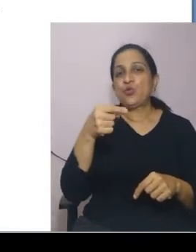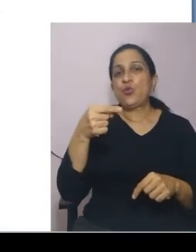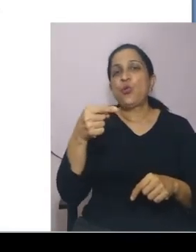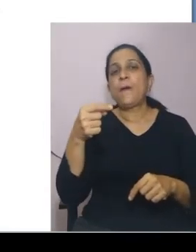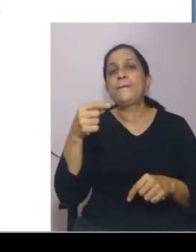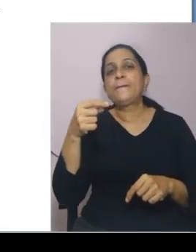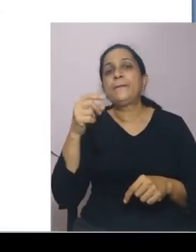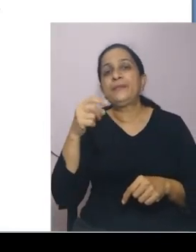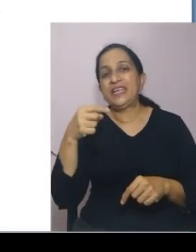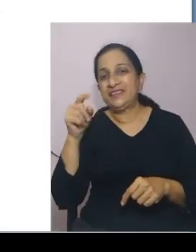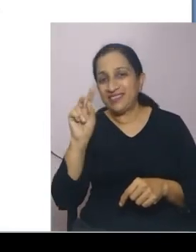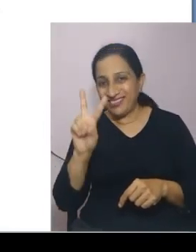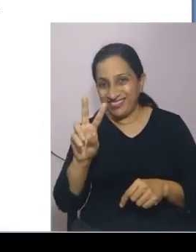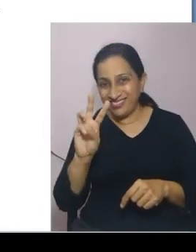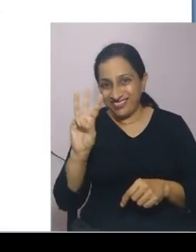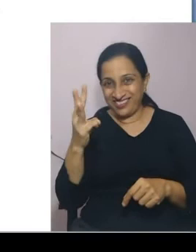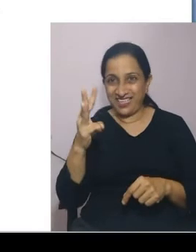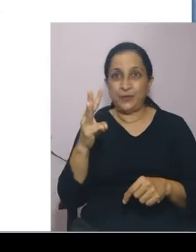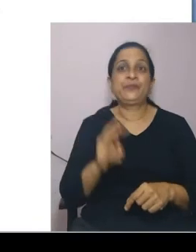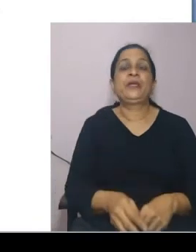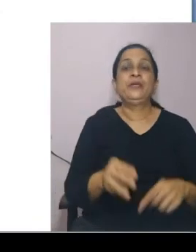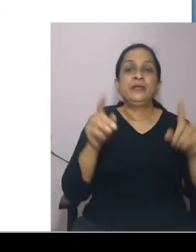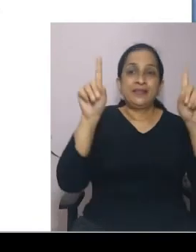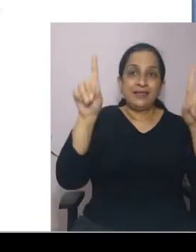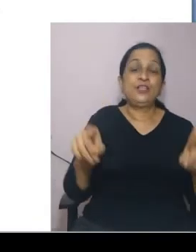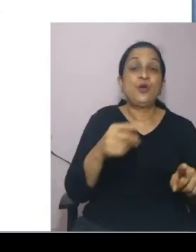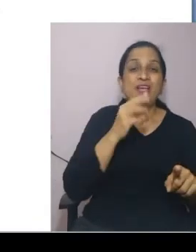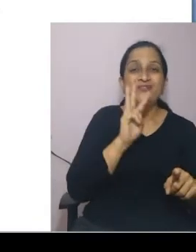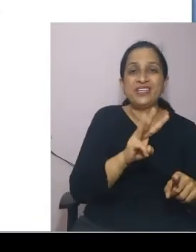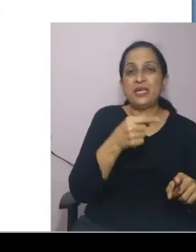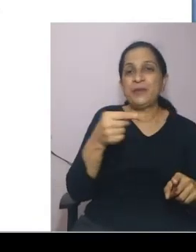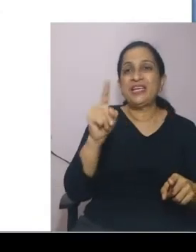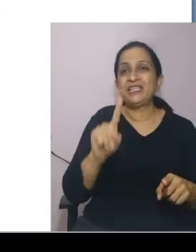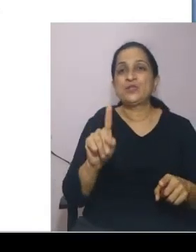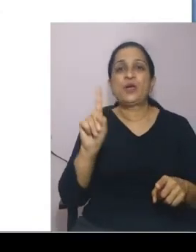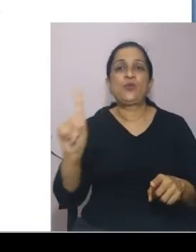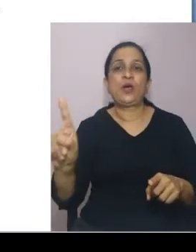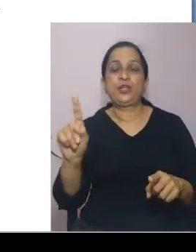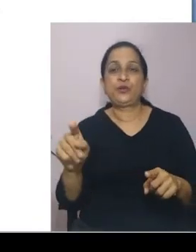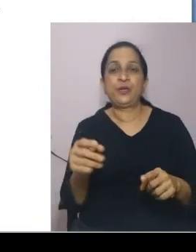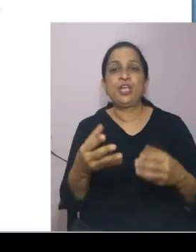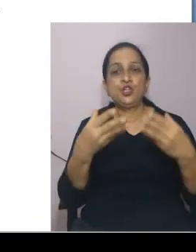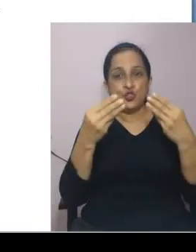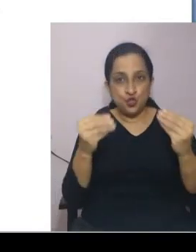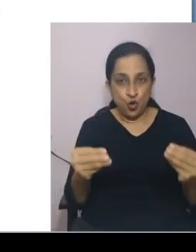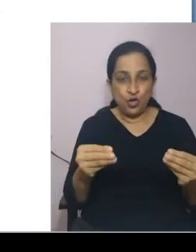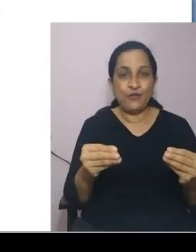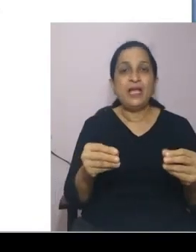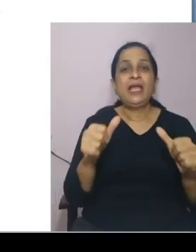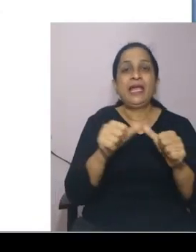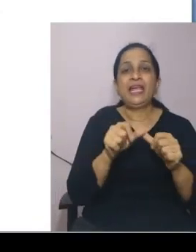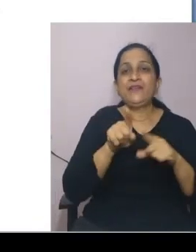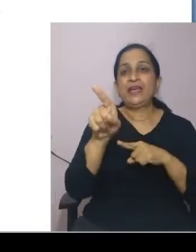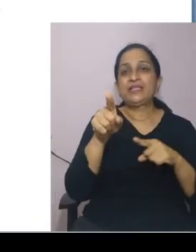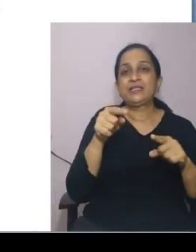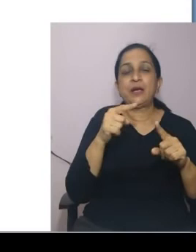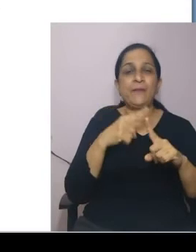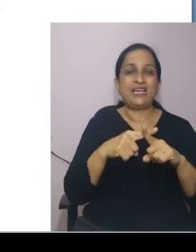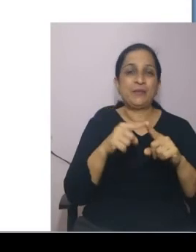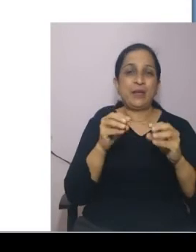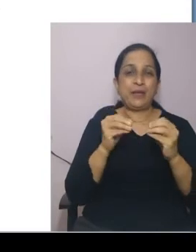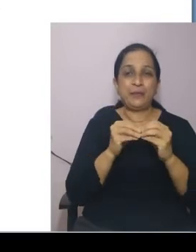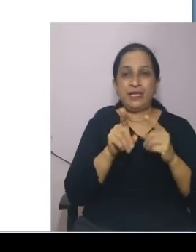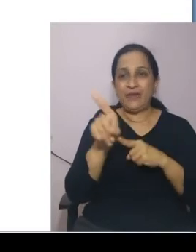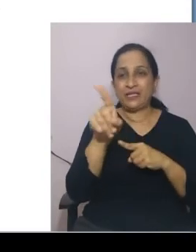3. Okay. Then 3 minus 1 and 1. When you solve this vector,